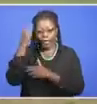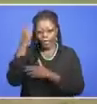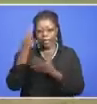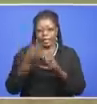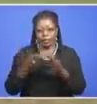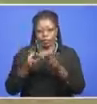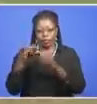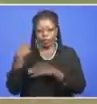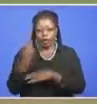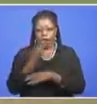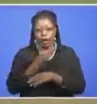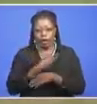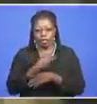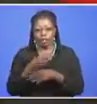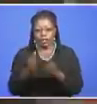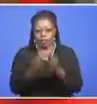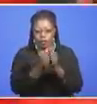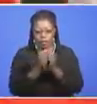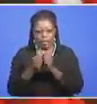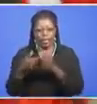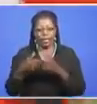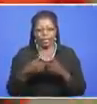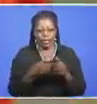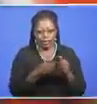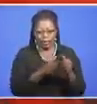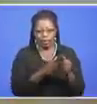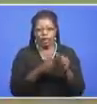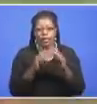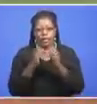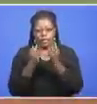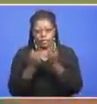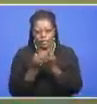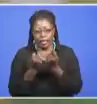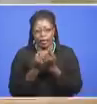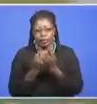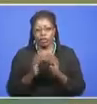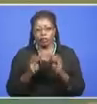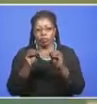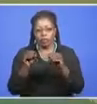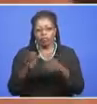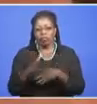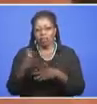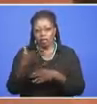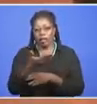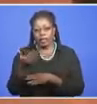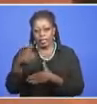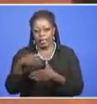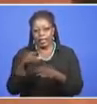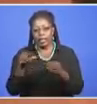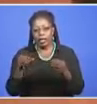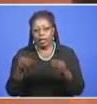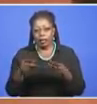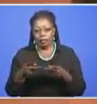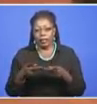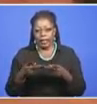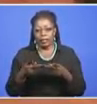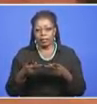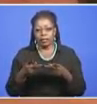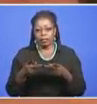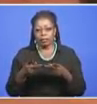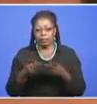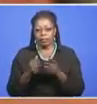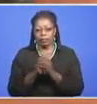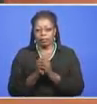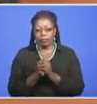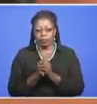think once we get together as the leadership team, I think we're going to put a lot of things in place to ensure that the league strive from strength to strength.